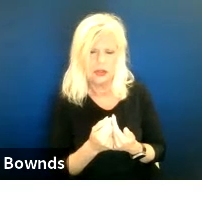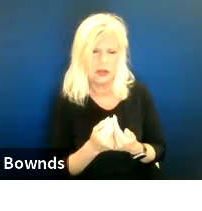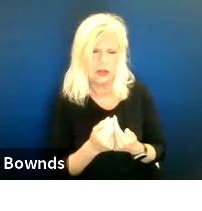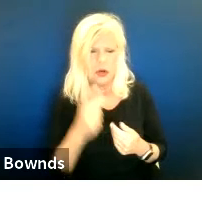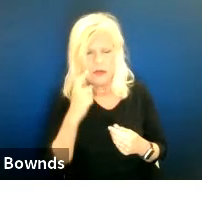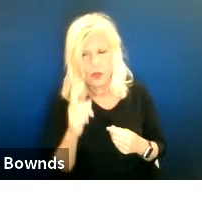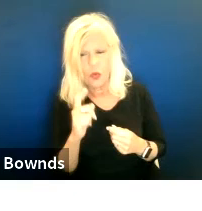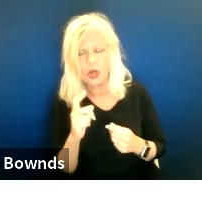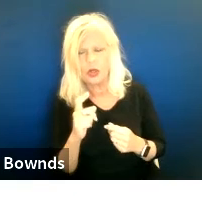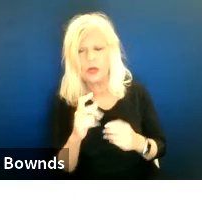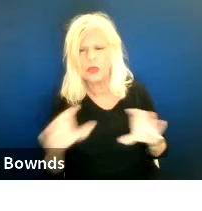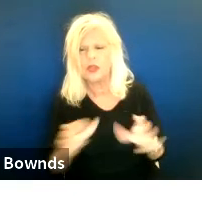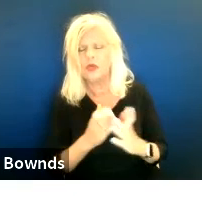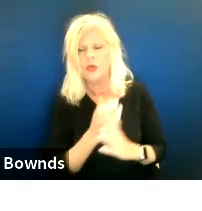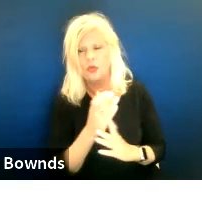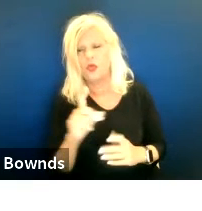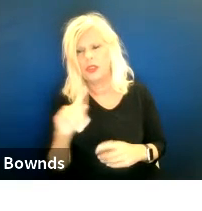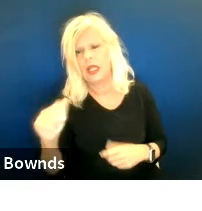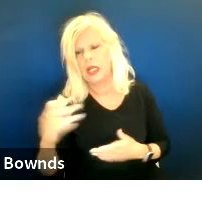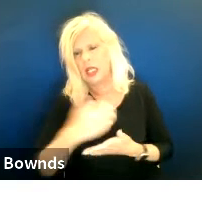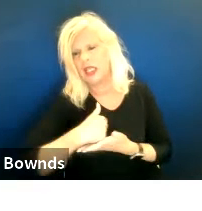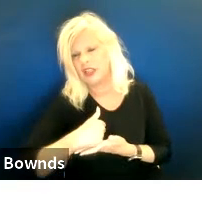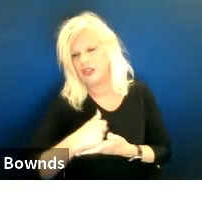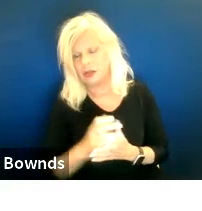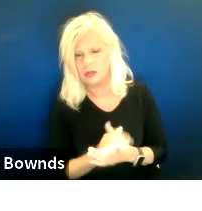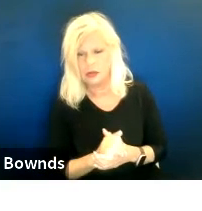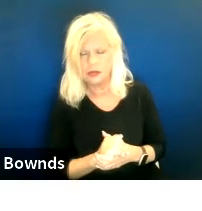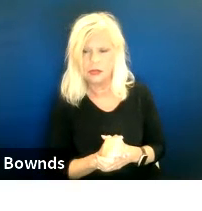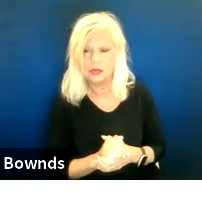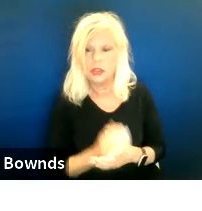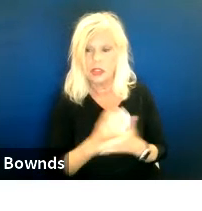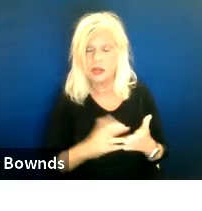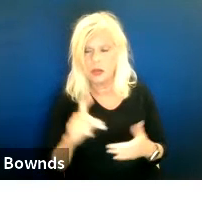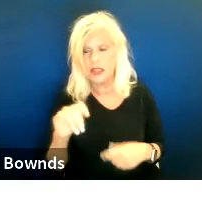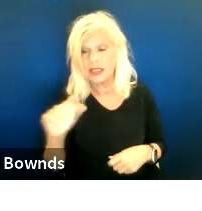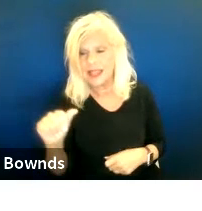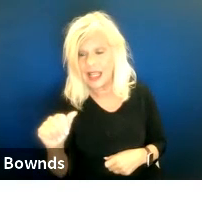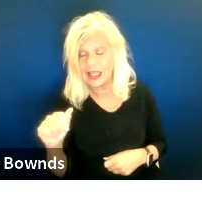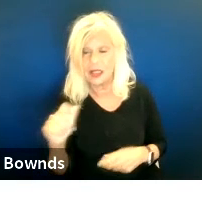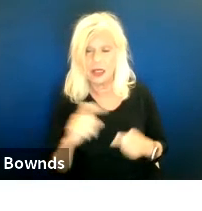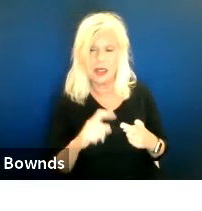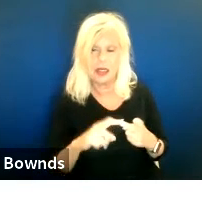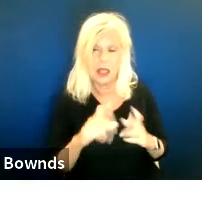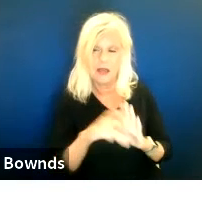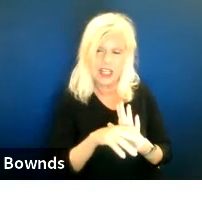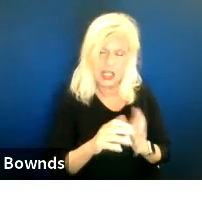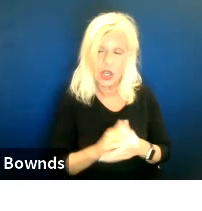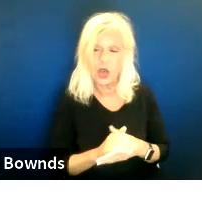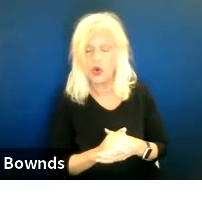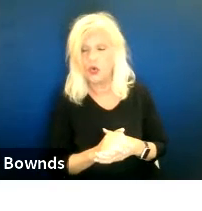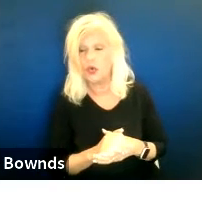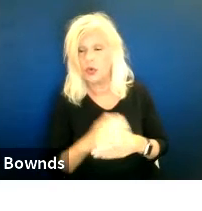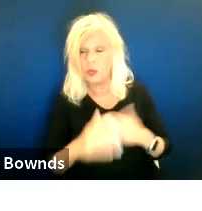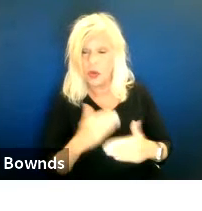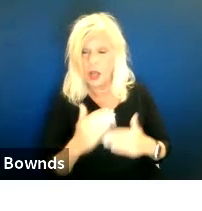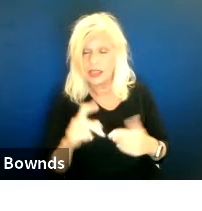driven through data? That's where I think some of these data sources on video data, coaching call data, and process data would